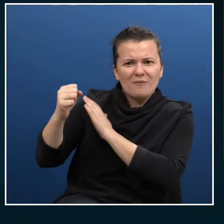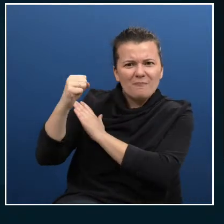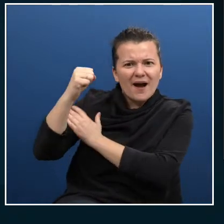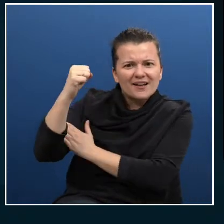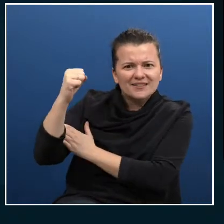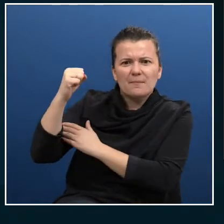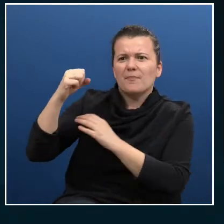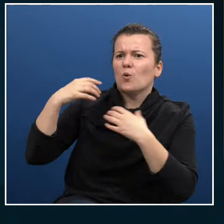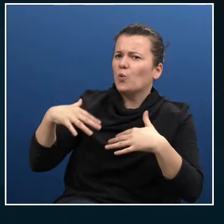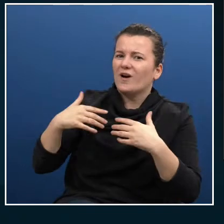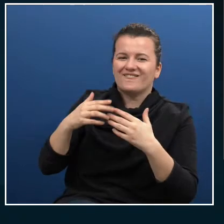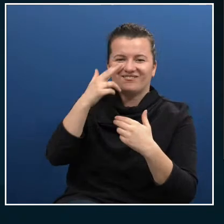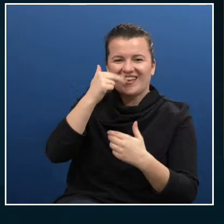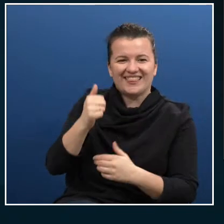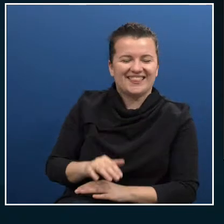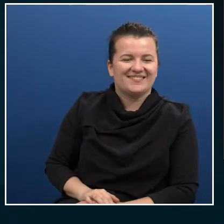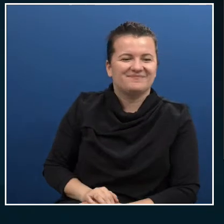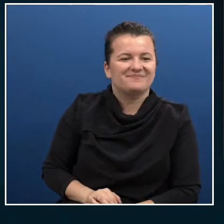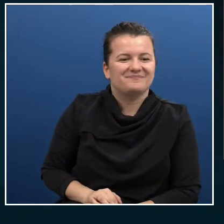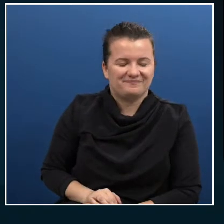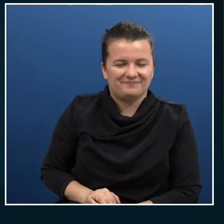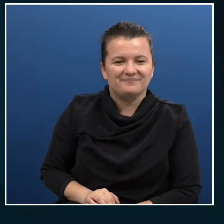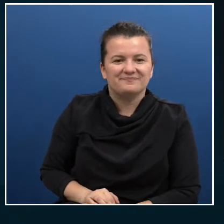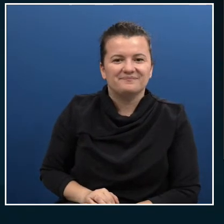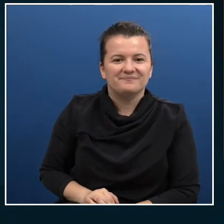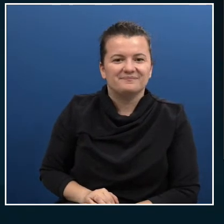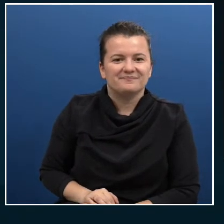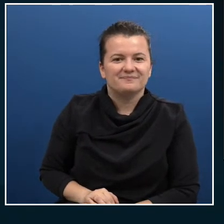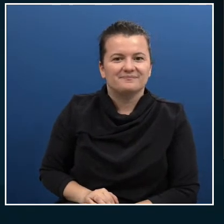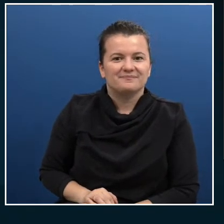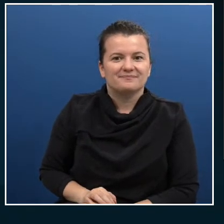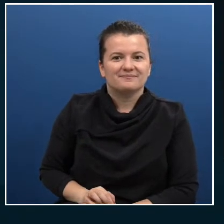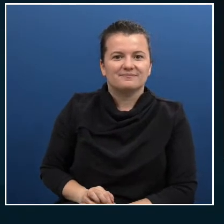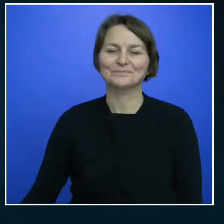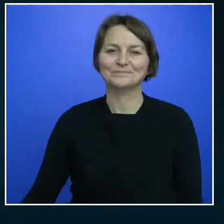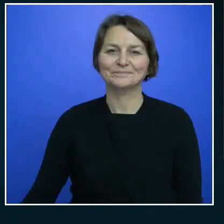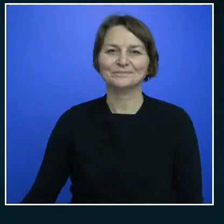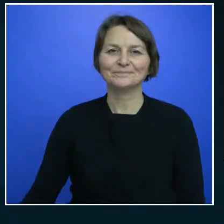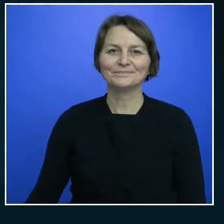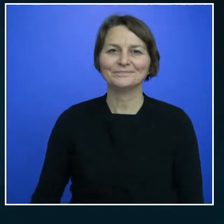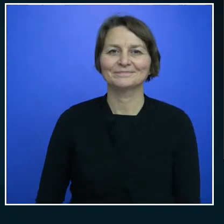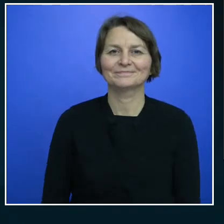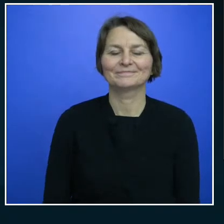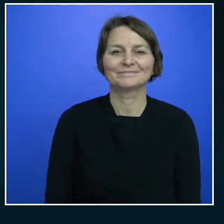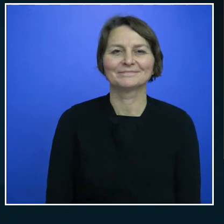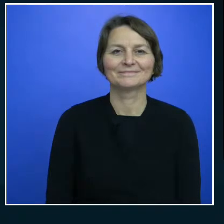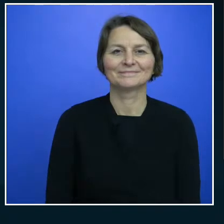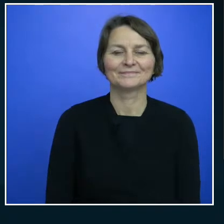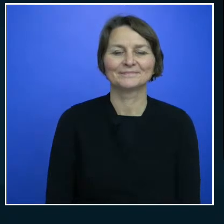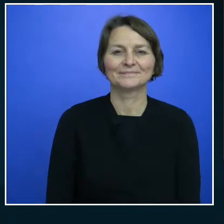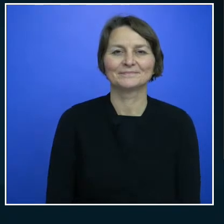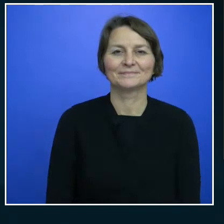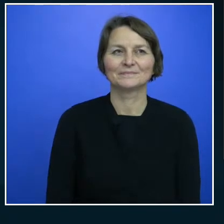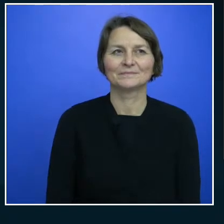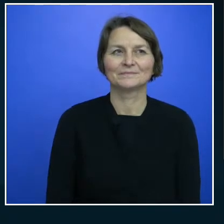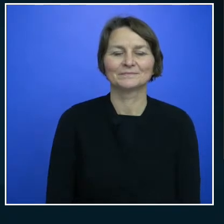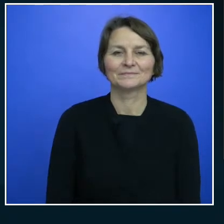Yes, let me go ahead and share my screen.